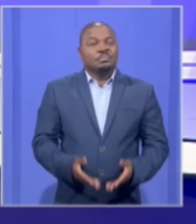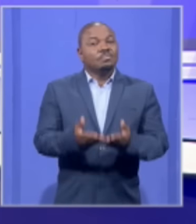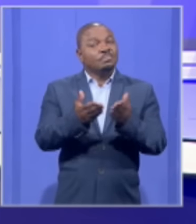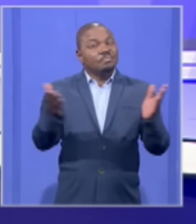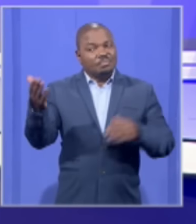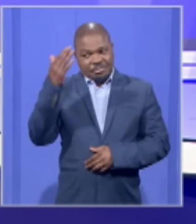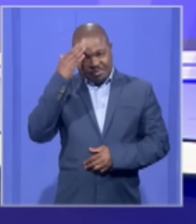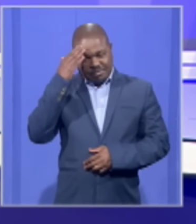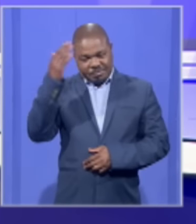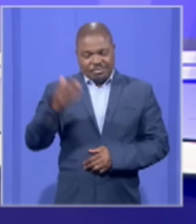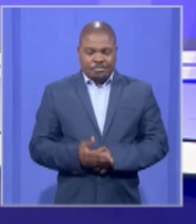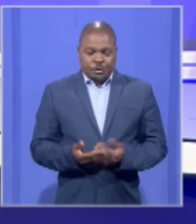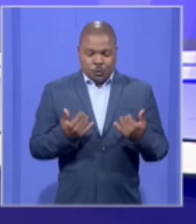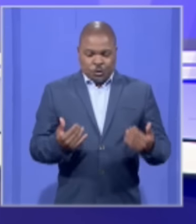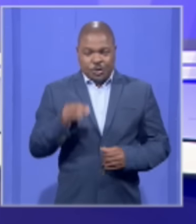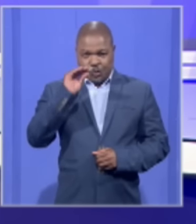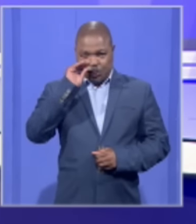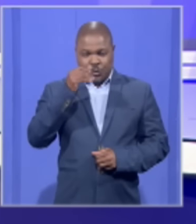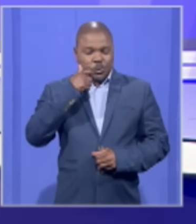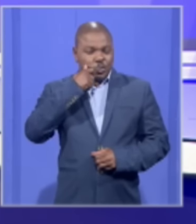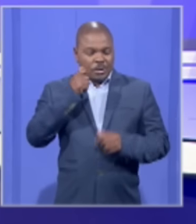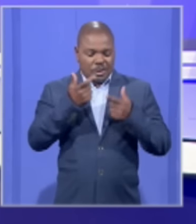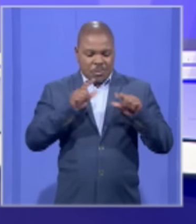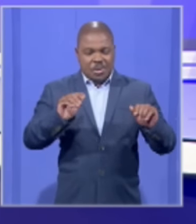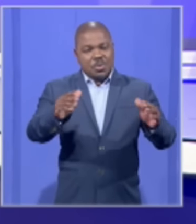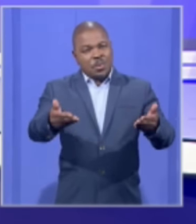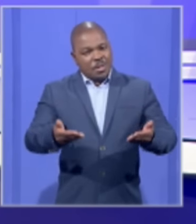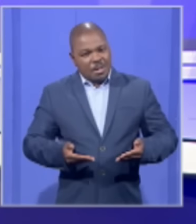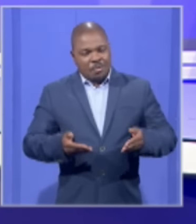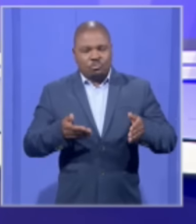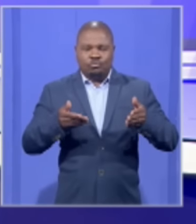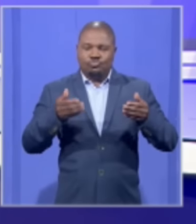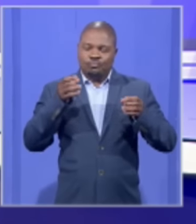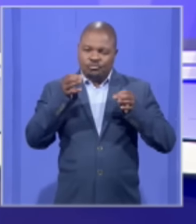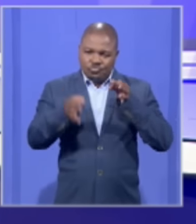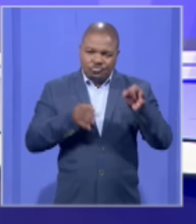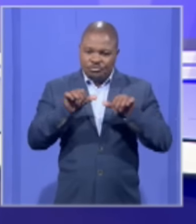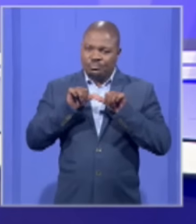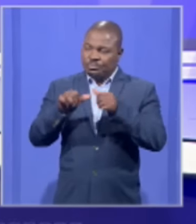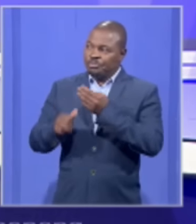Mothoetso Madume wa mogetse mo kgasong ya rona ya dikgang tsa Setswana tla re diale.